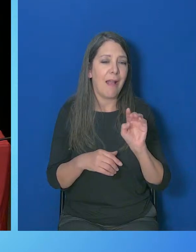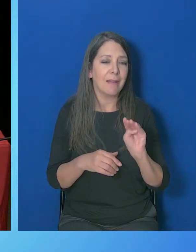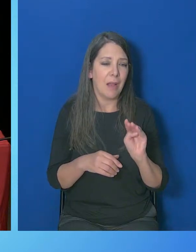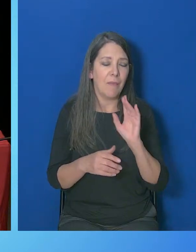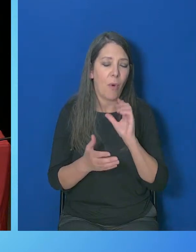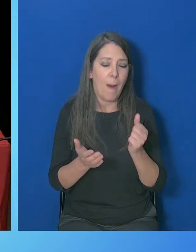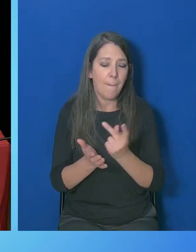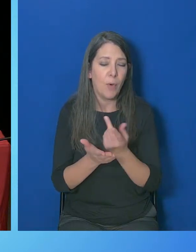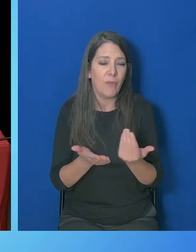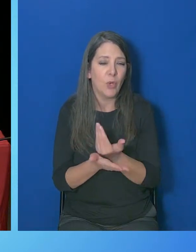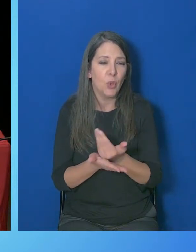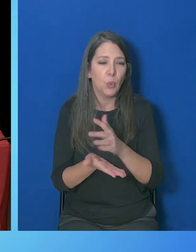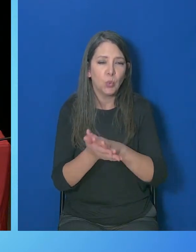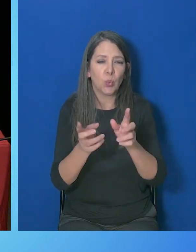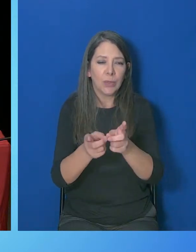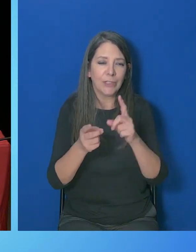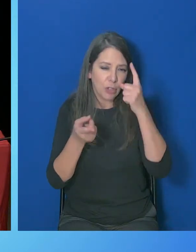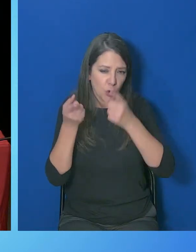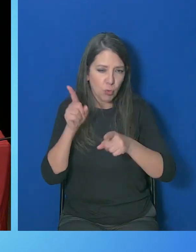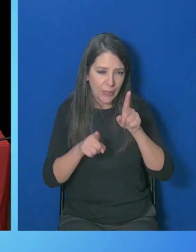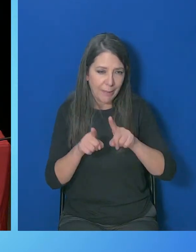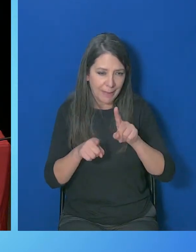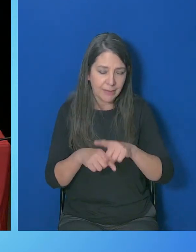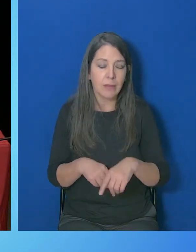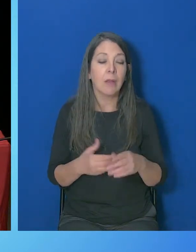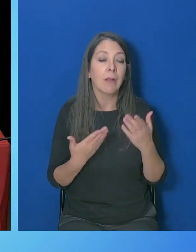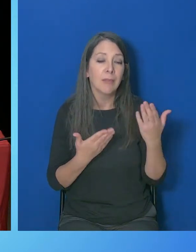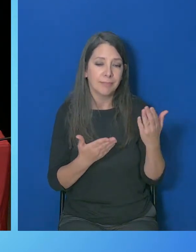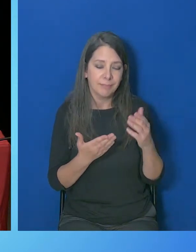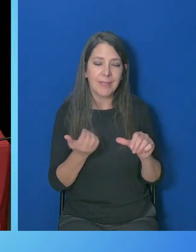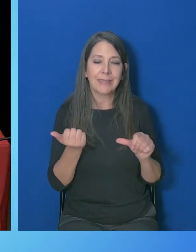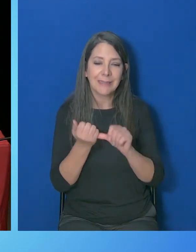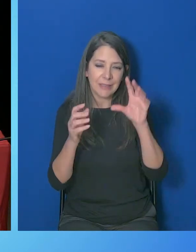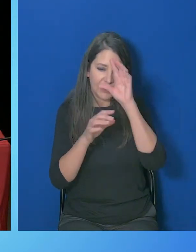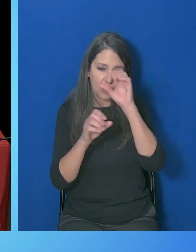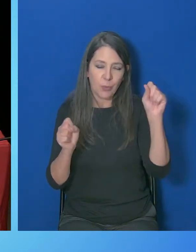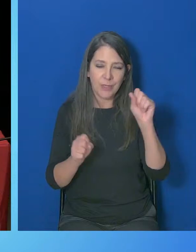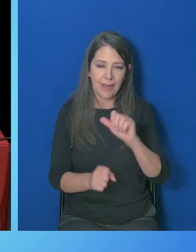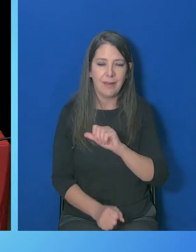new district agreements, interim assistant superintendent Katchoff.